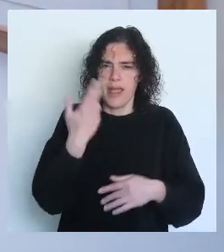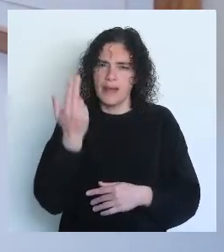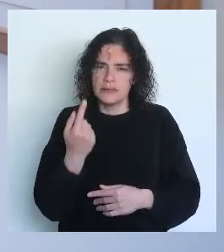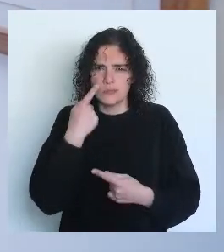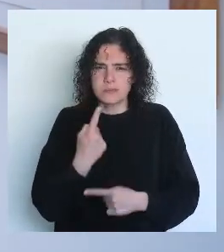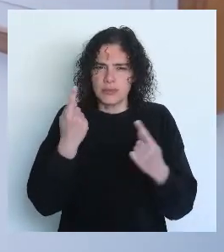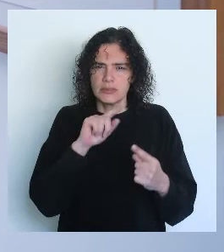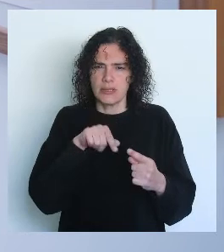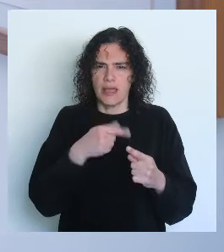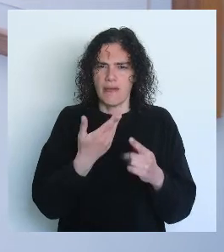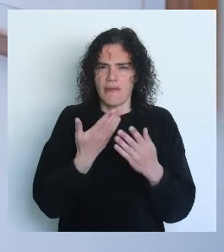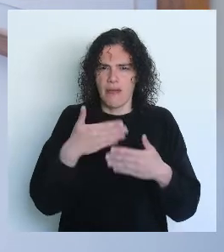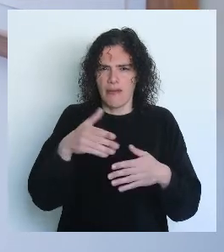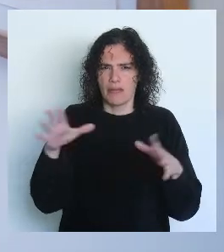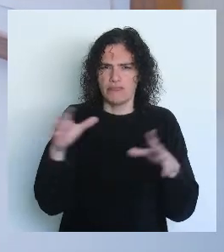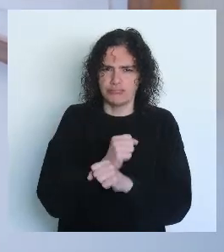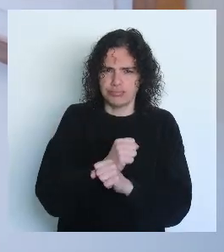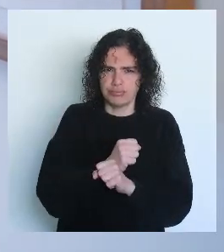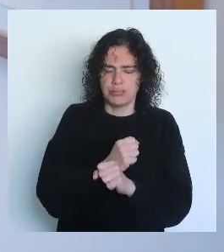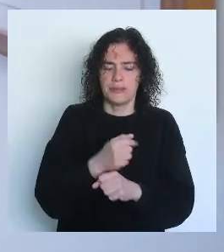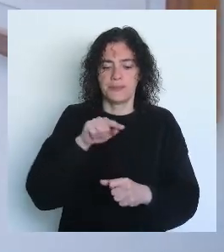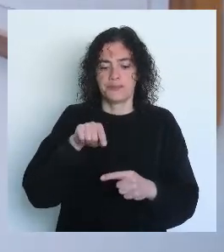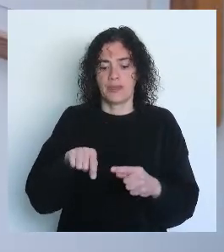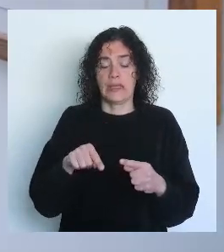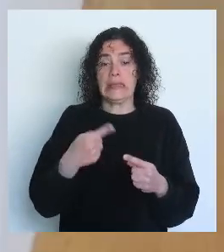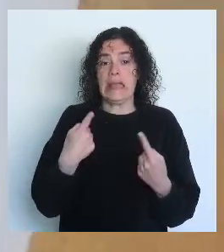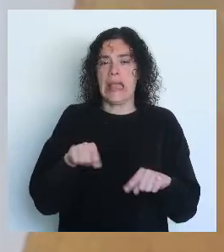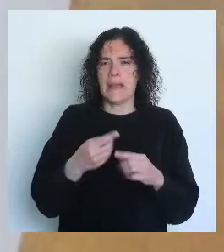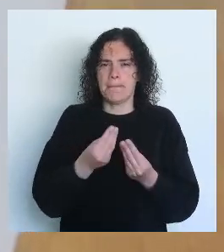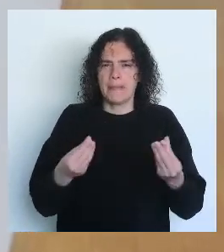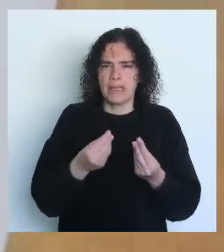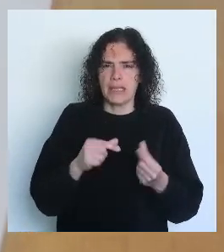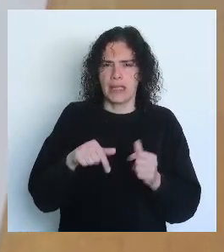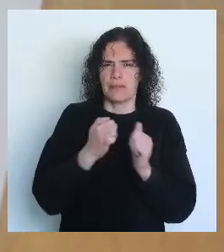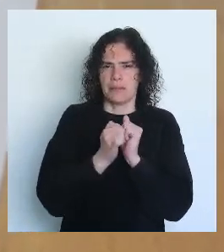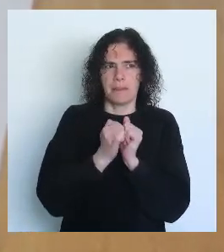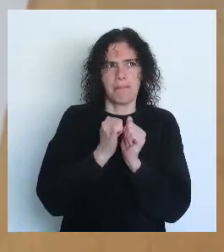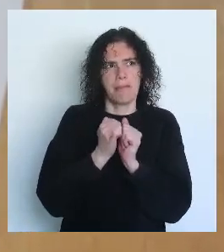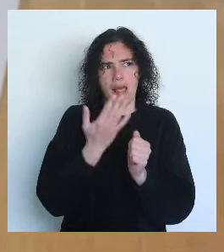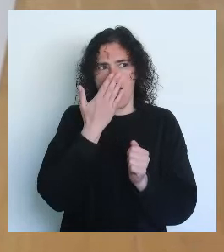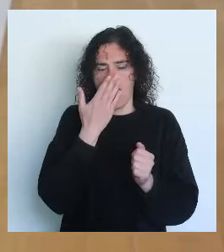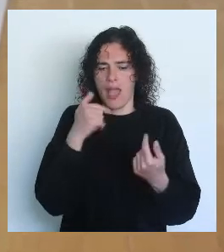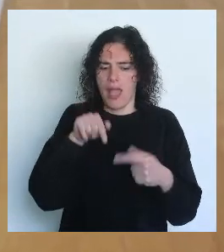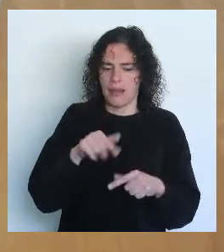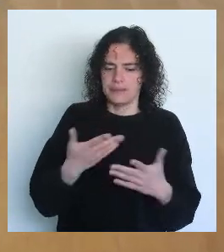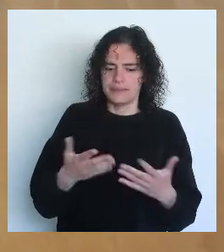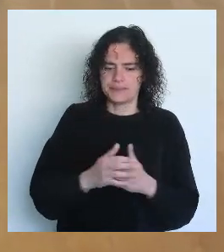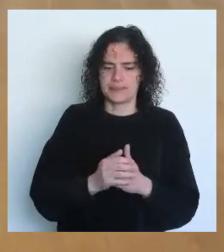might suggest that they are about to collapse. And then you have this material, this paper seems to